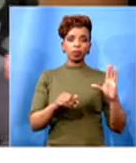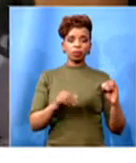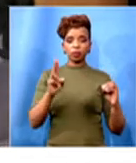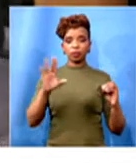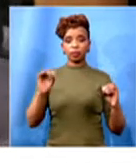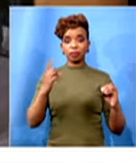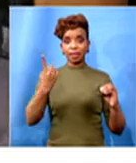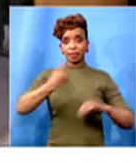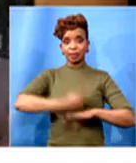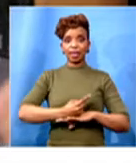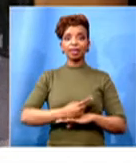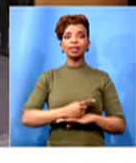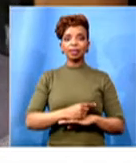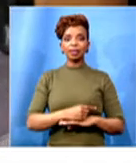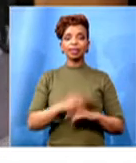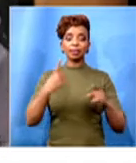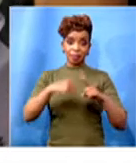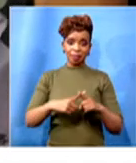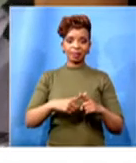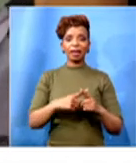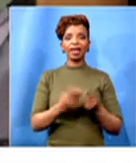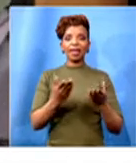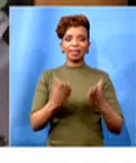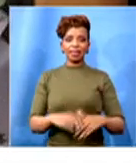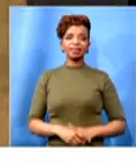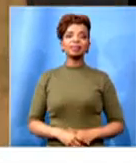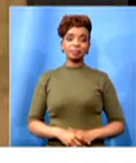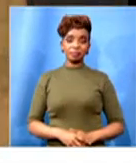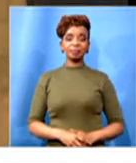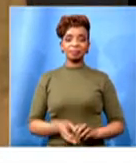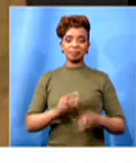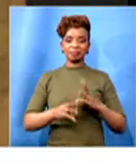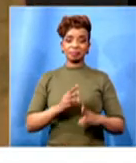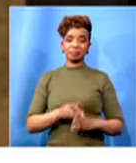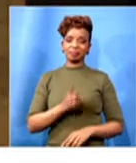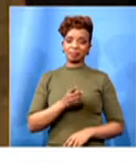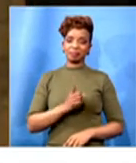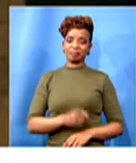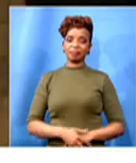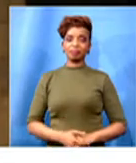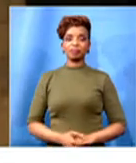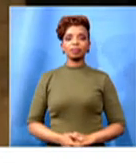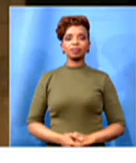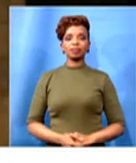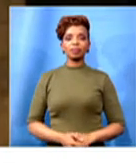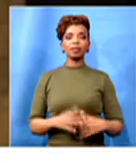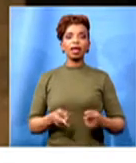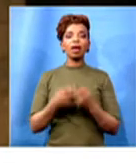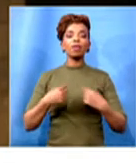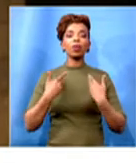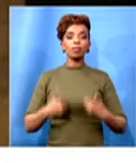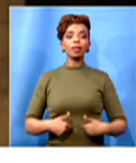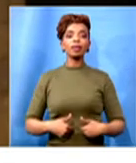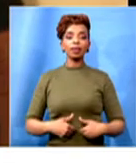then we can multiply that. Yeah, it's a lot of maths. For me, especially, it